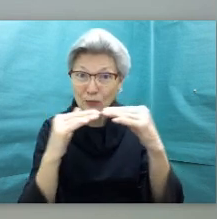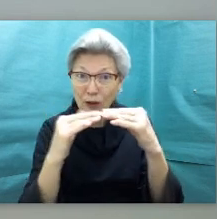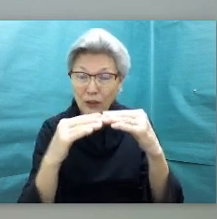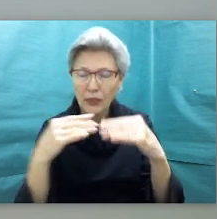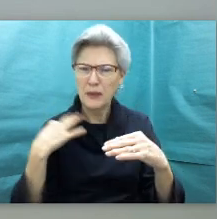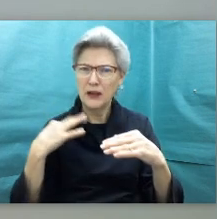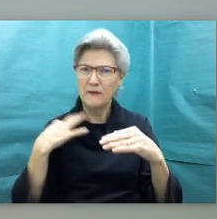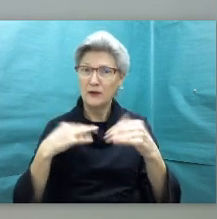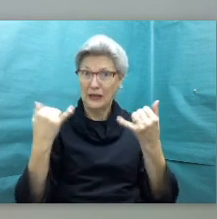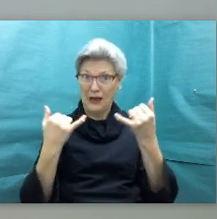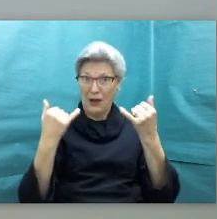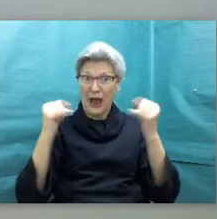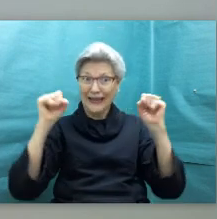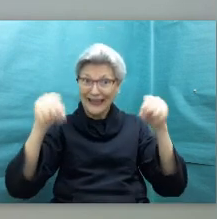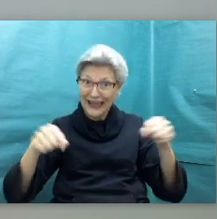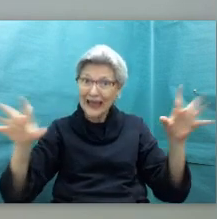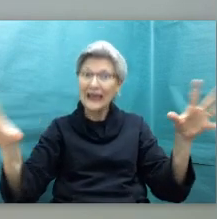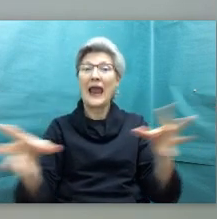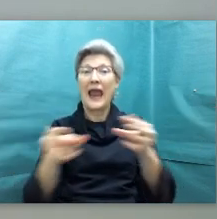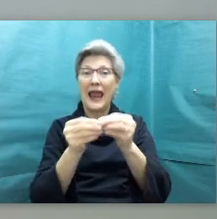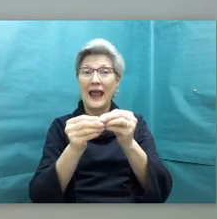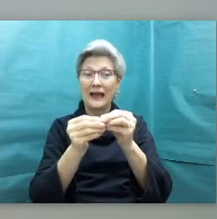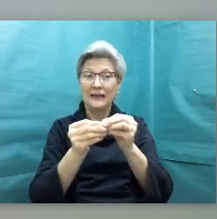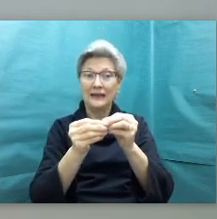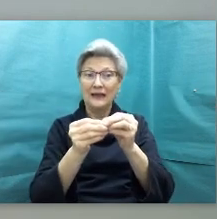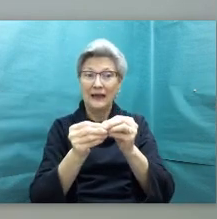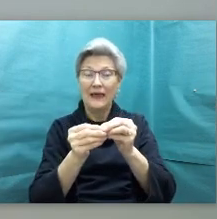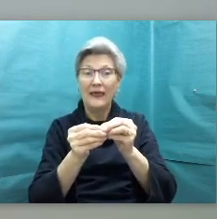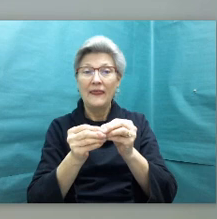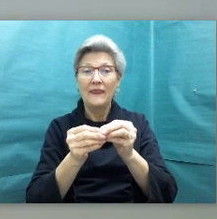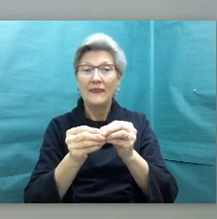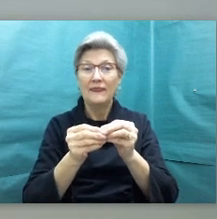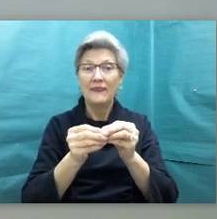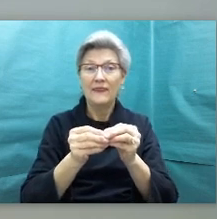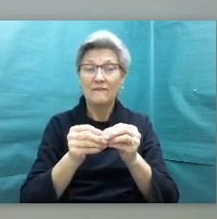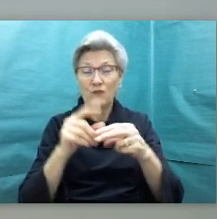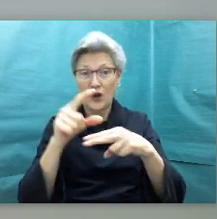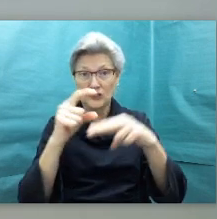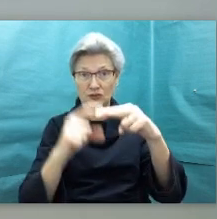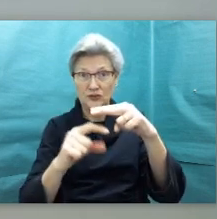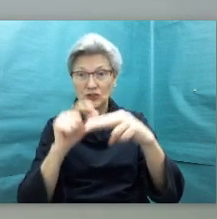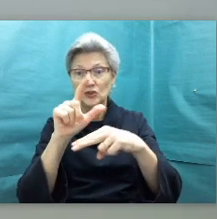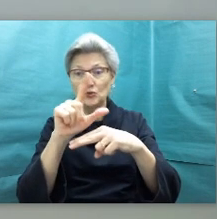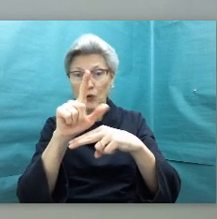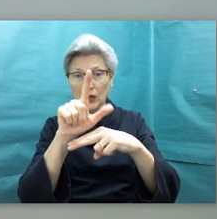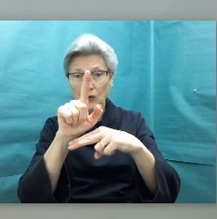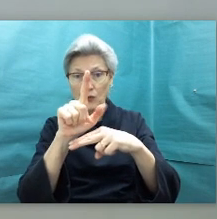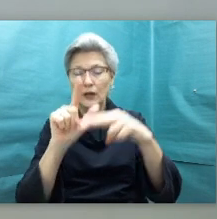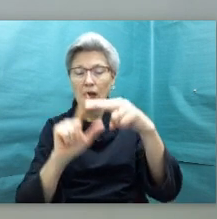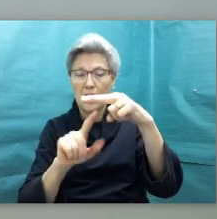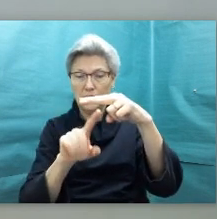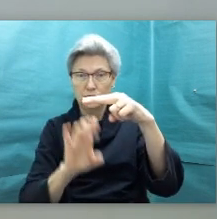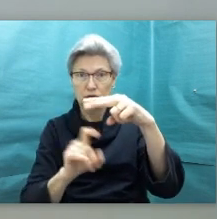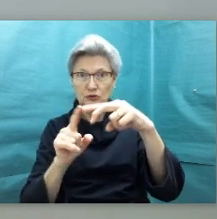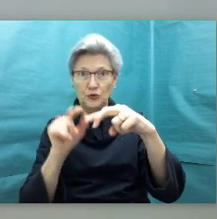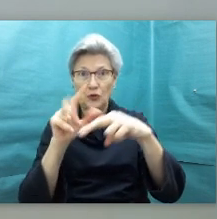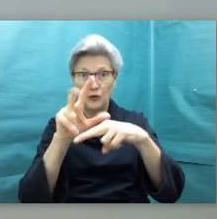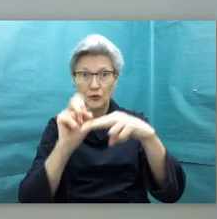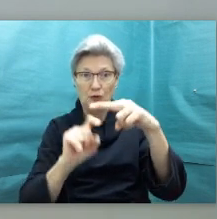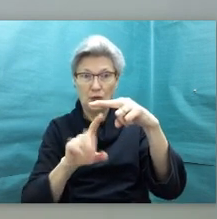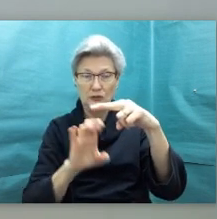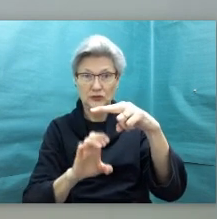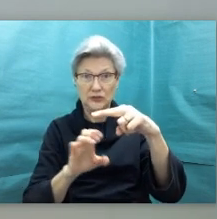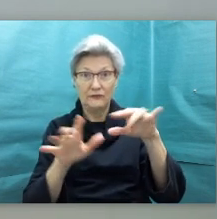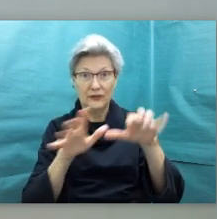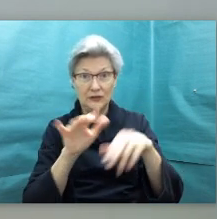now add my other fraction, 21/100, to my 30/100. And if I do that, I